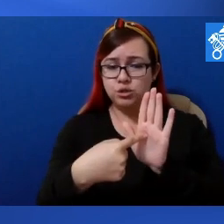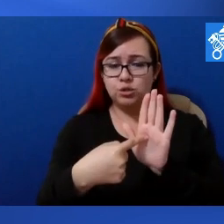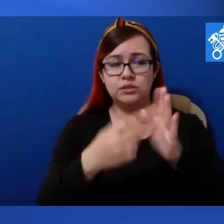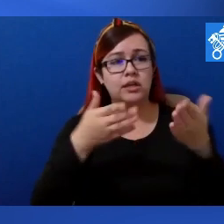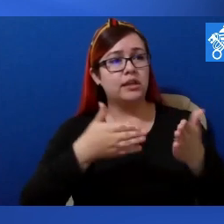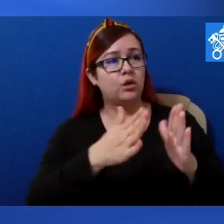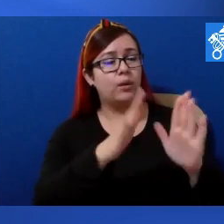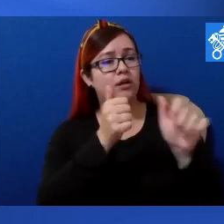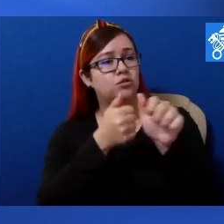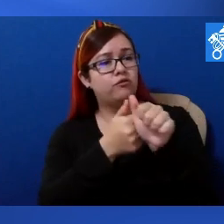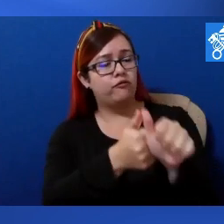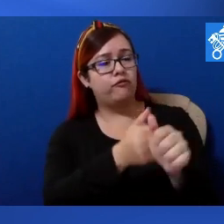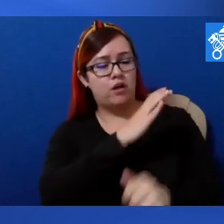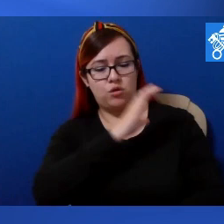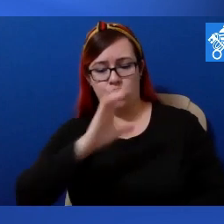present at this audience.